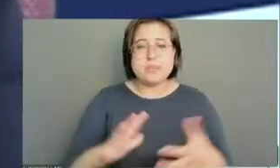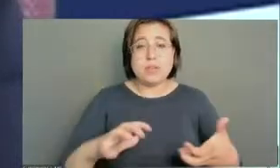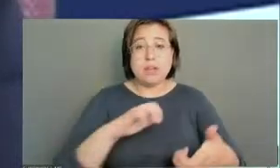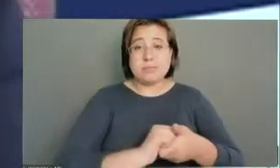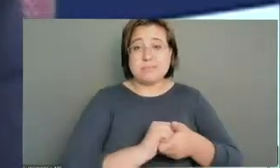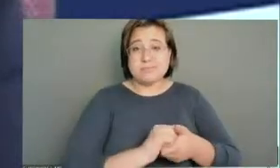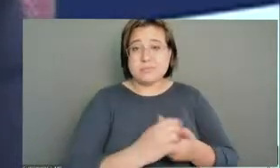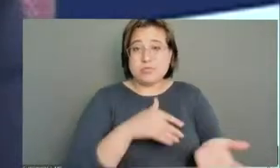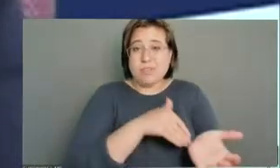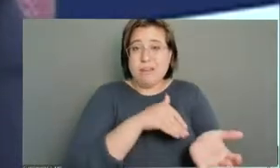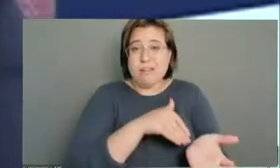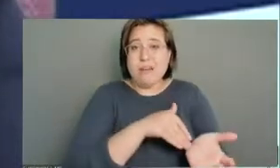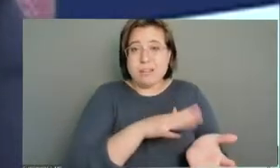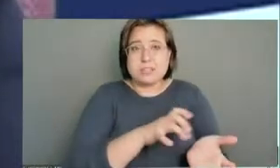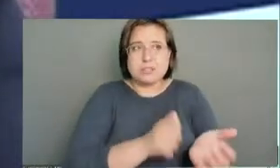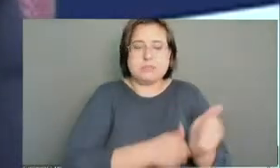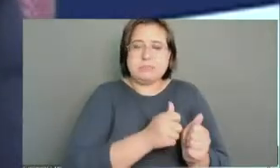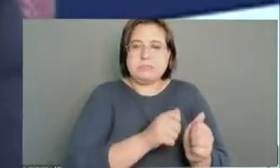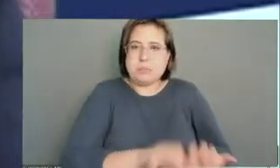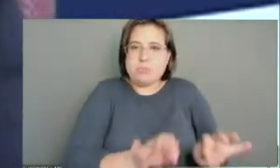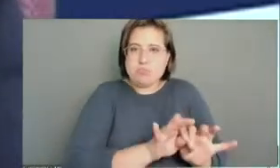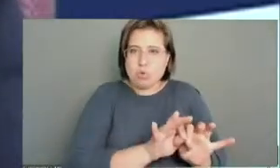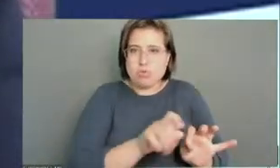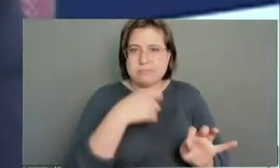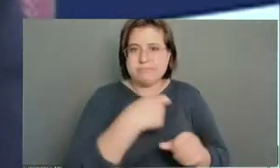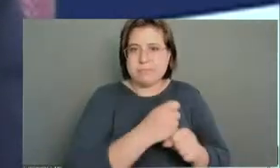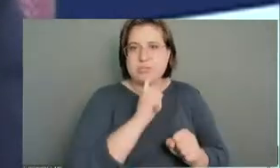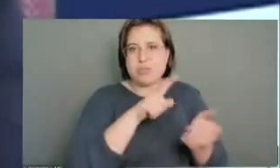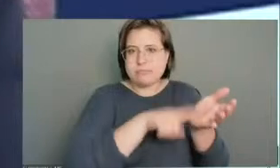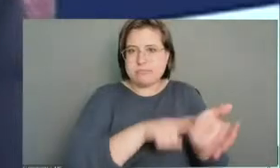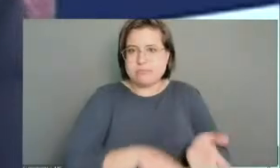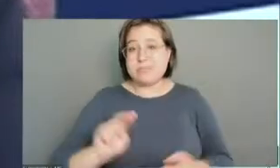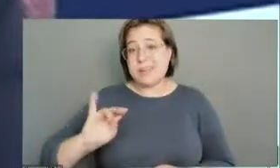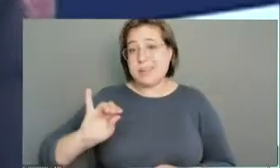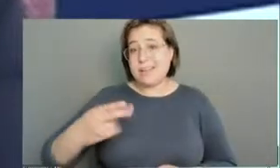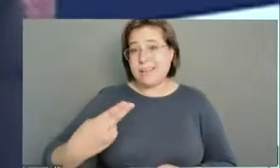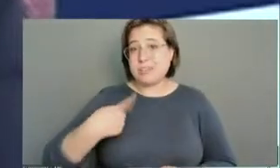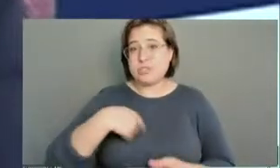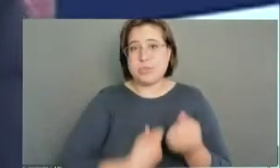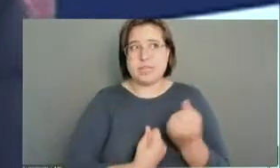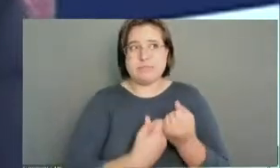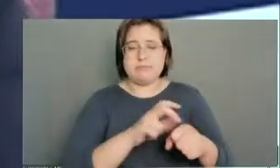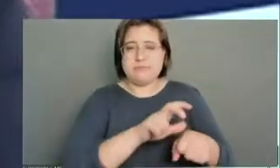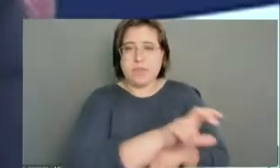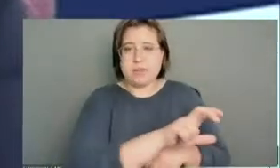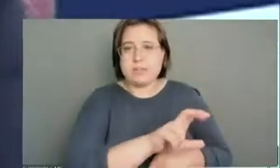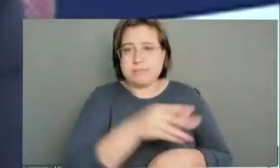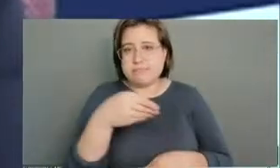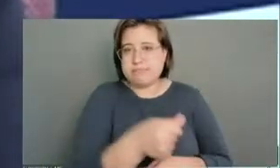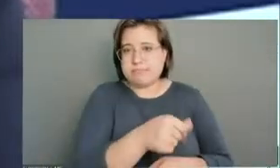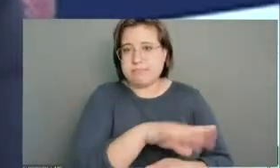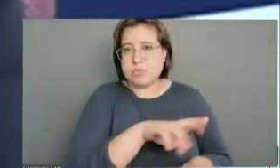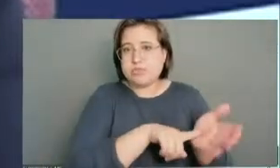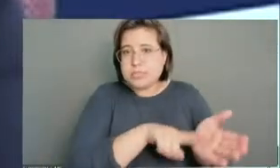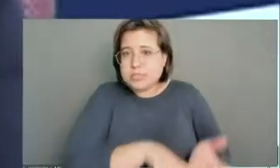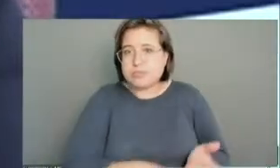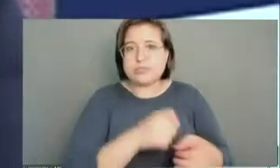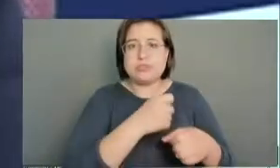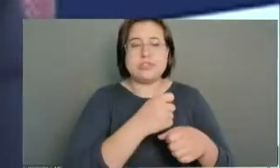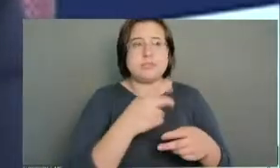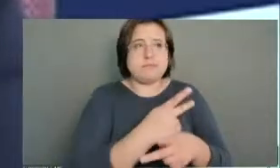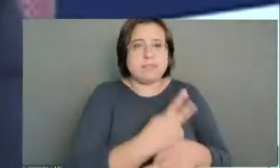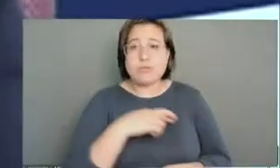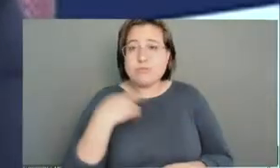is a must. The NIH Recover initiative is funding research concerning the risk, what contributes to long COVID, as